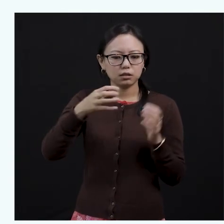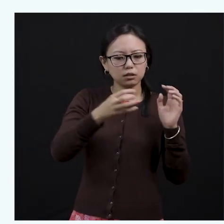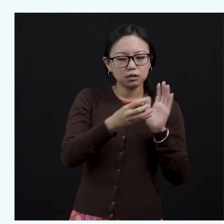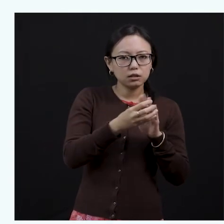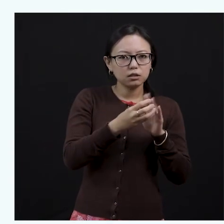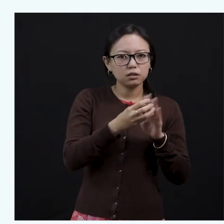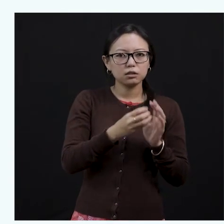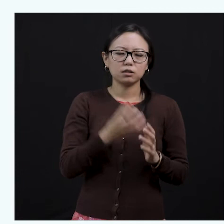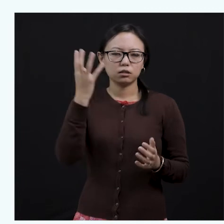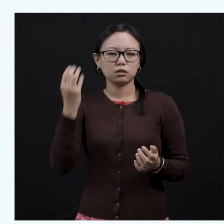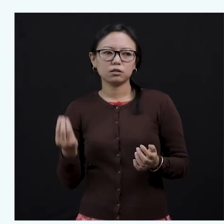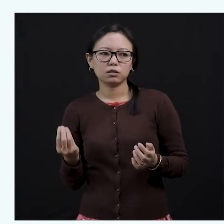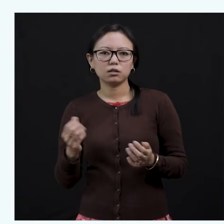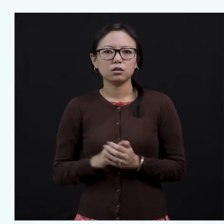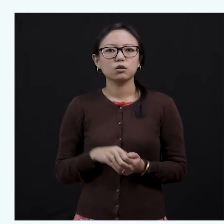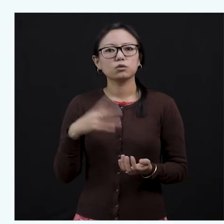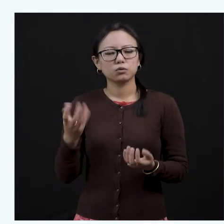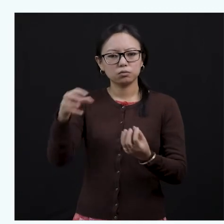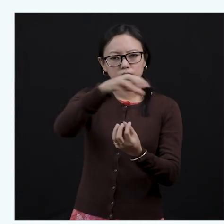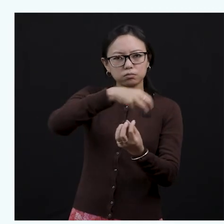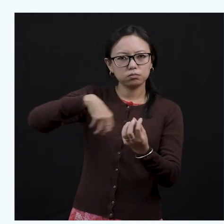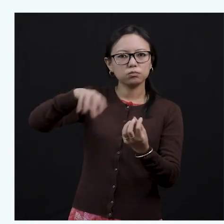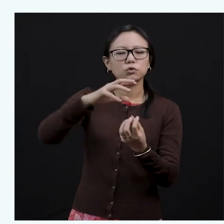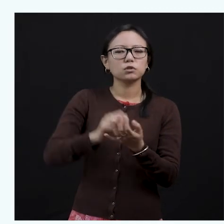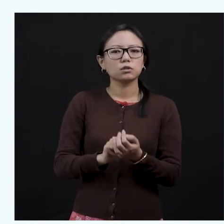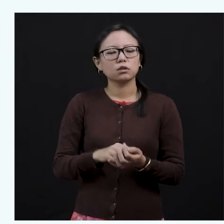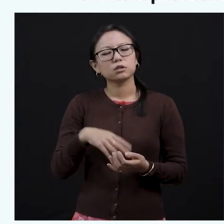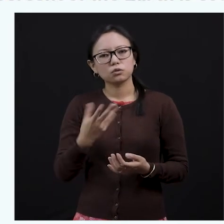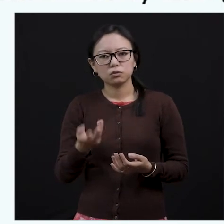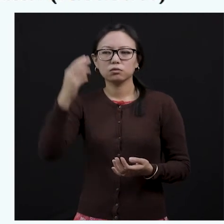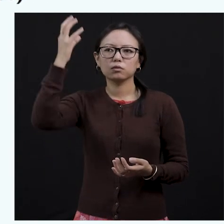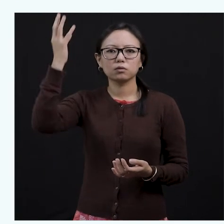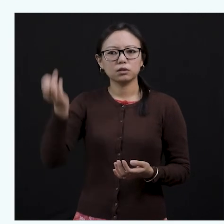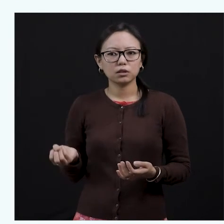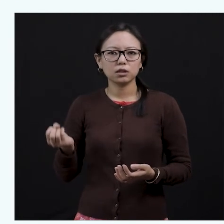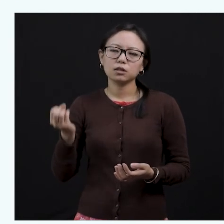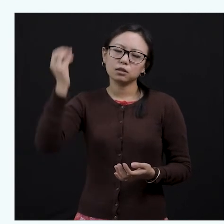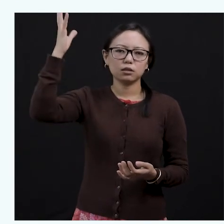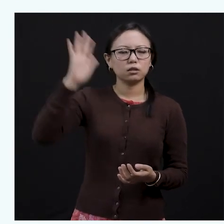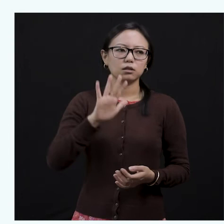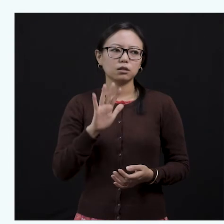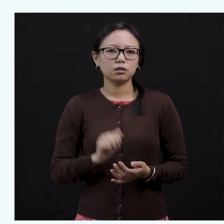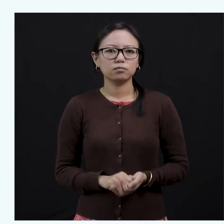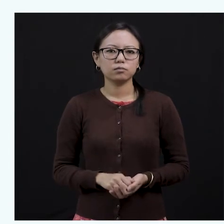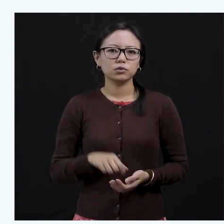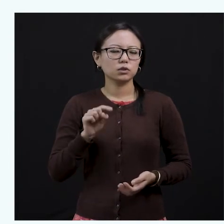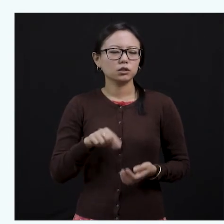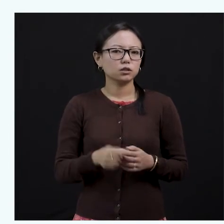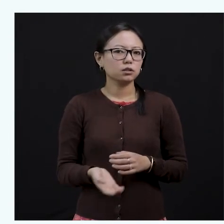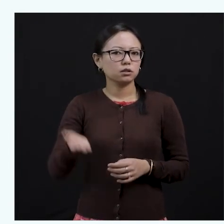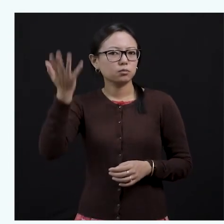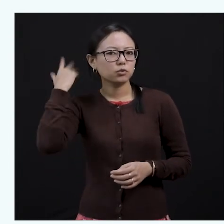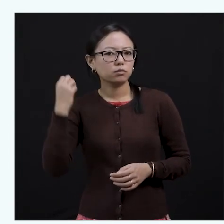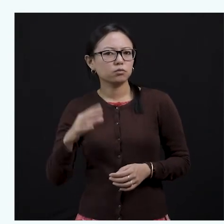of the rotation, we have day and night. Now let's have some revision. Let's